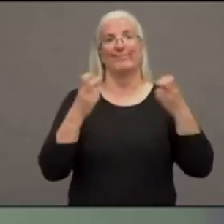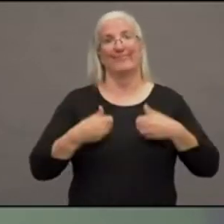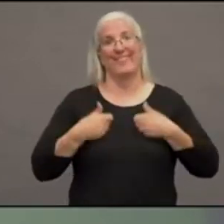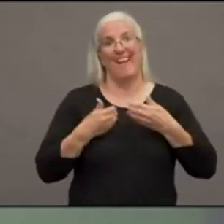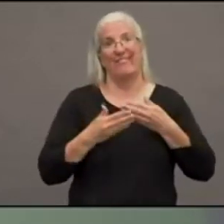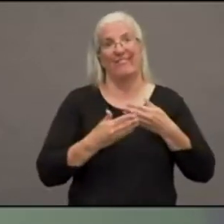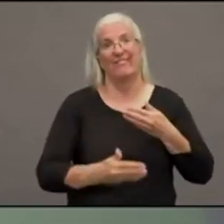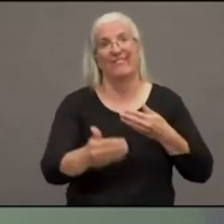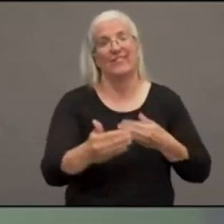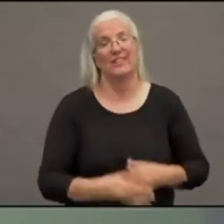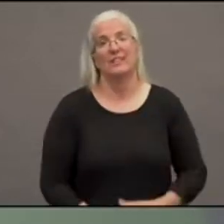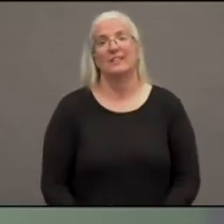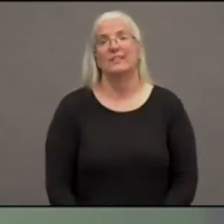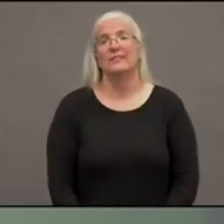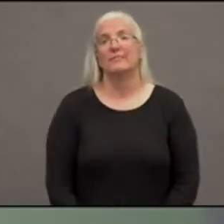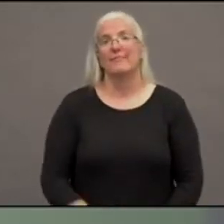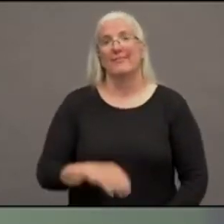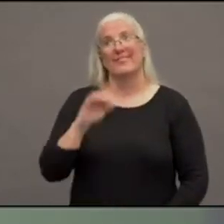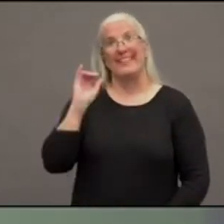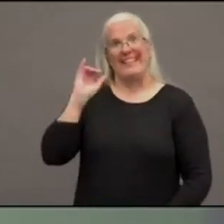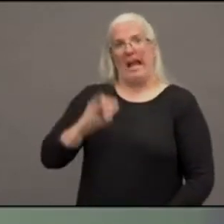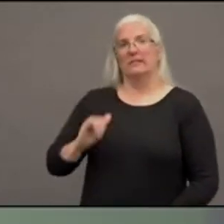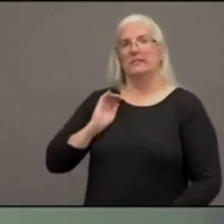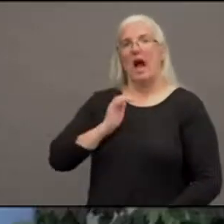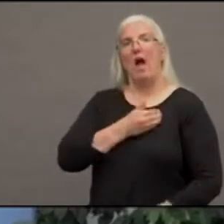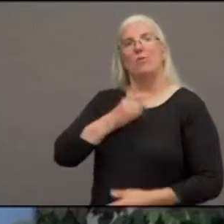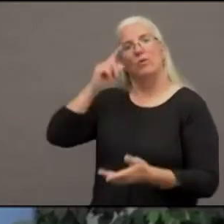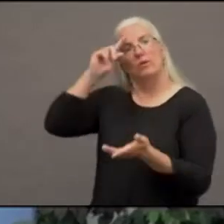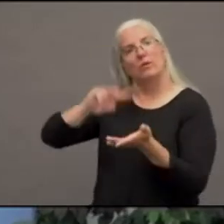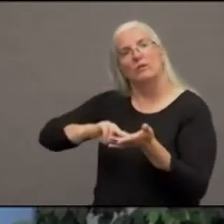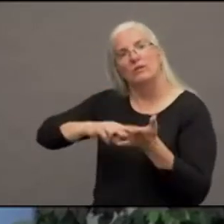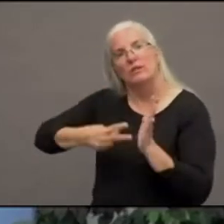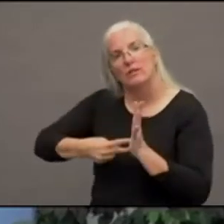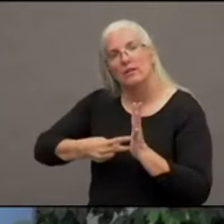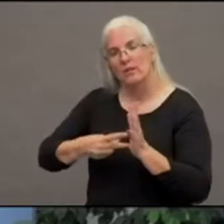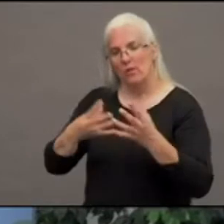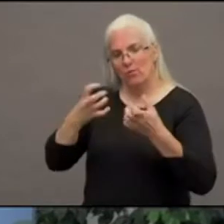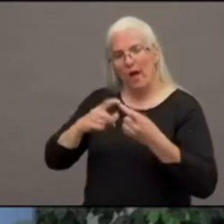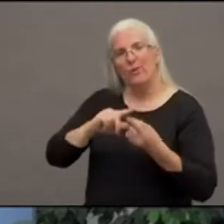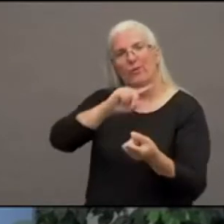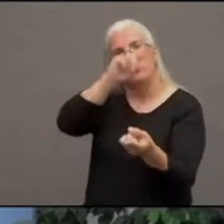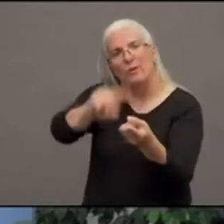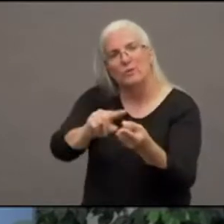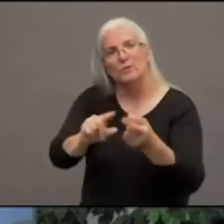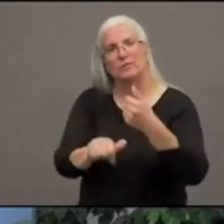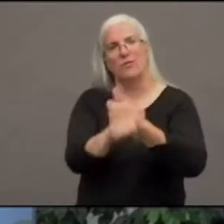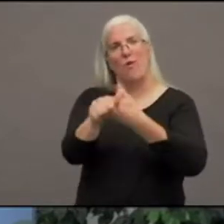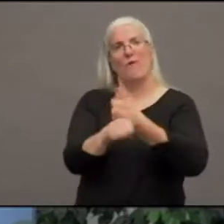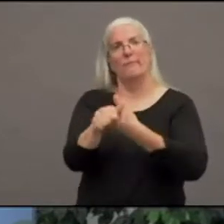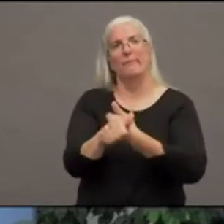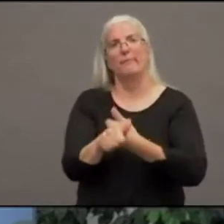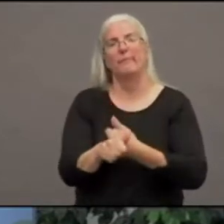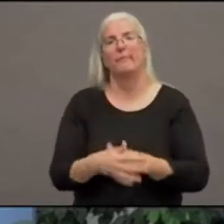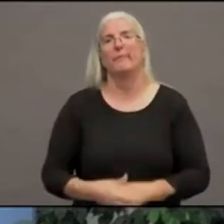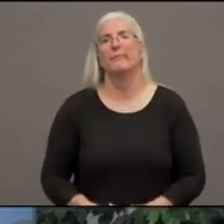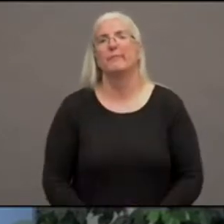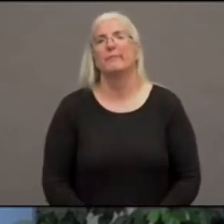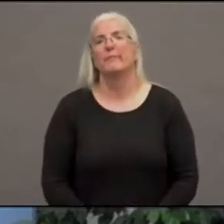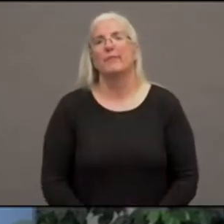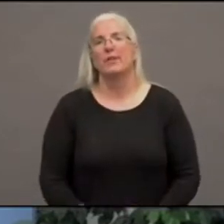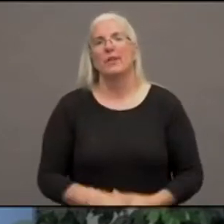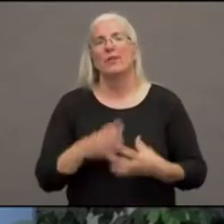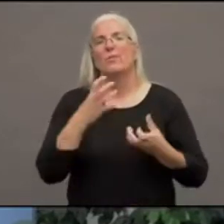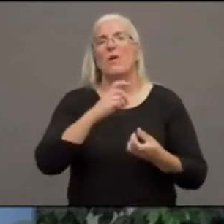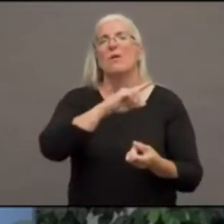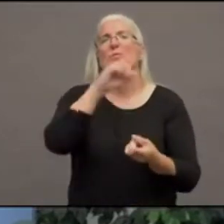goal around this risk reduction framework. Now, I'm not a health official, I'm an attorney like you, and